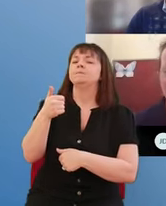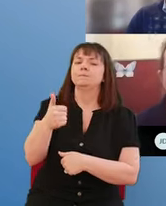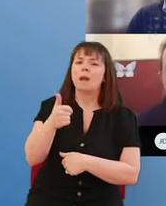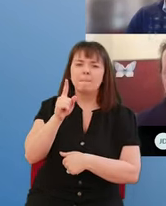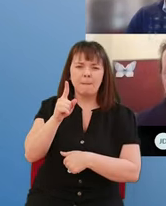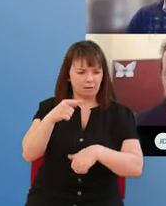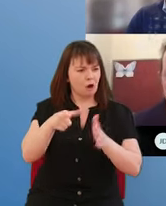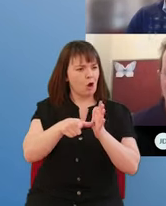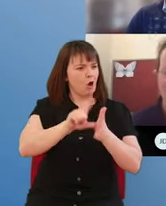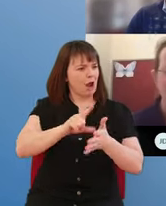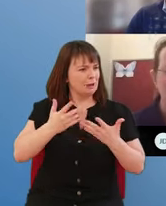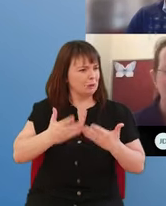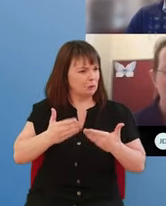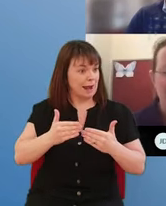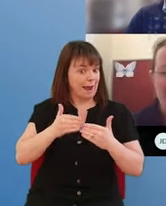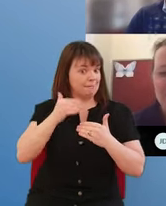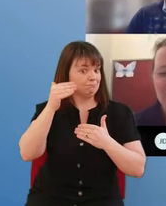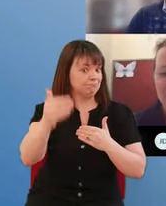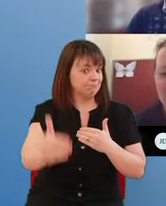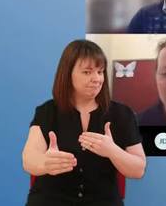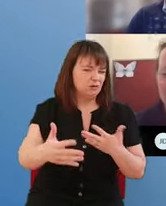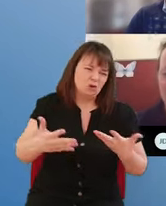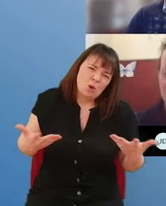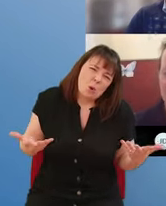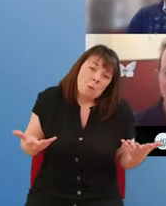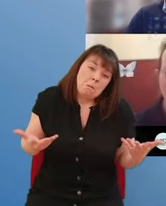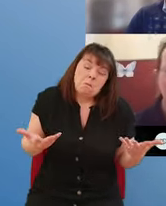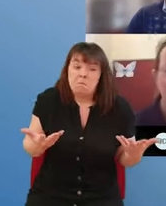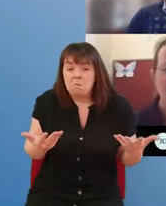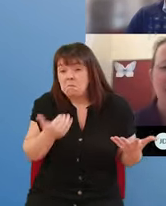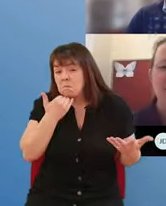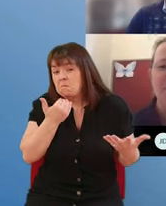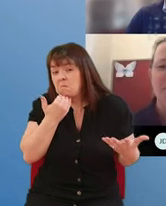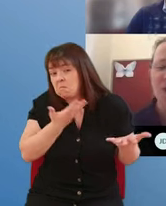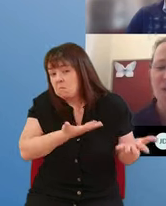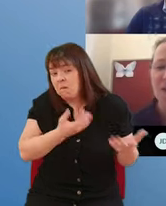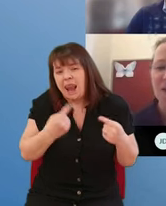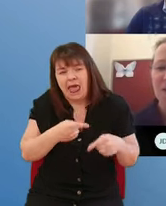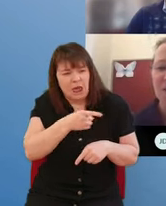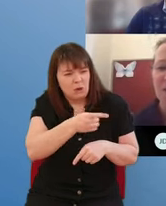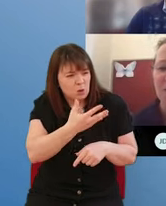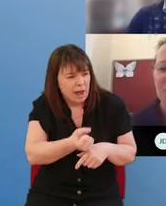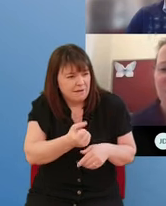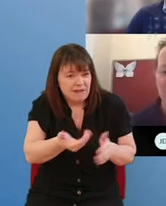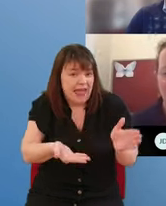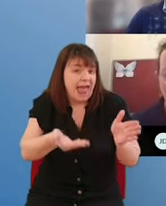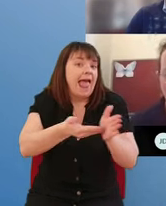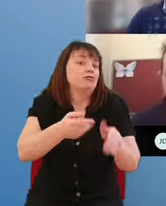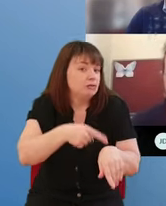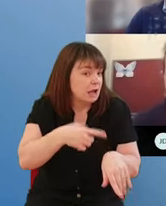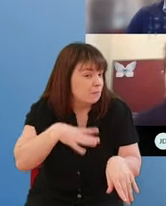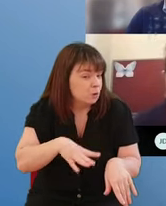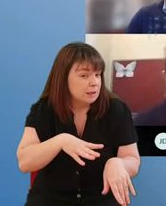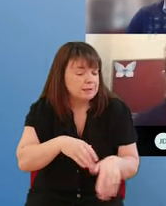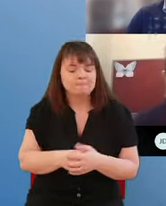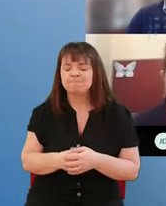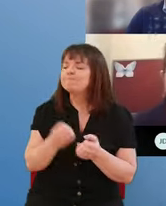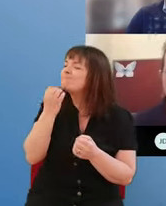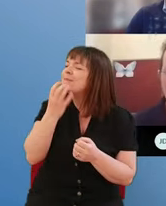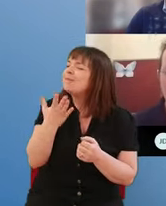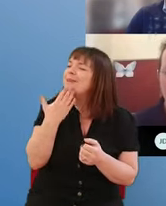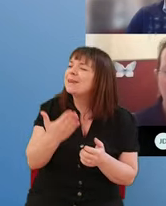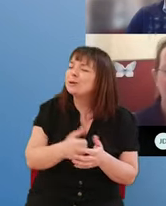it. Lovely, thank you. I will take the paper as read, just because I think there are a few people on the call who may not know me.